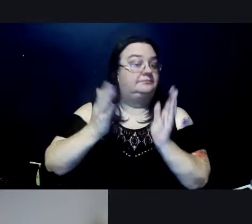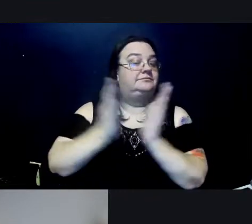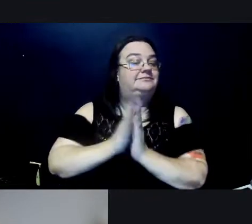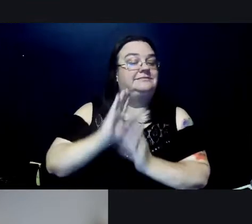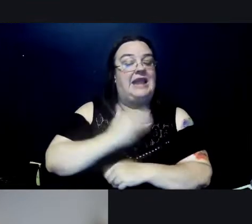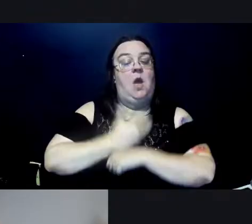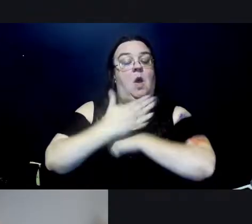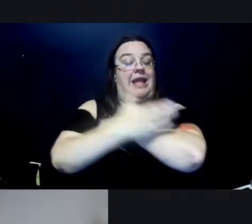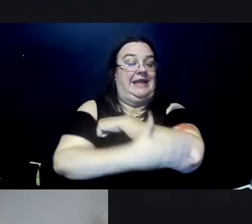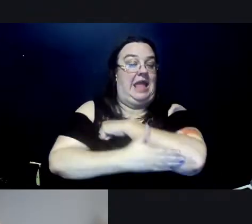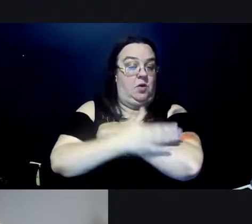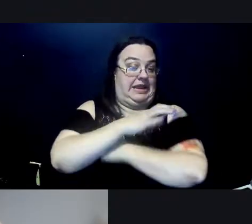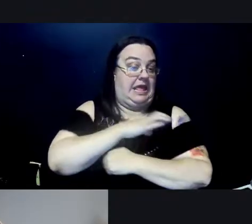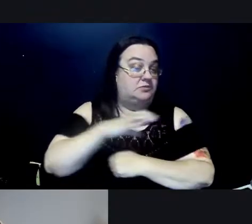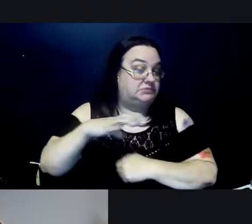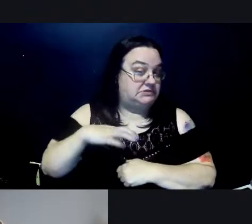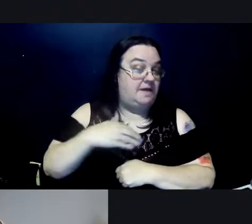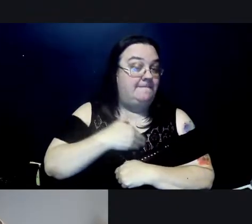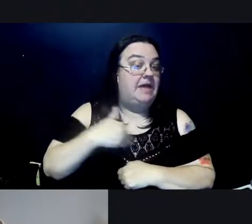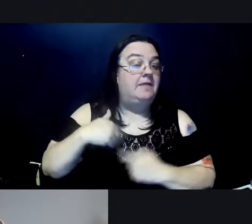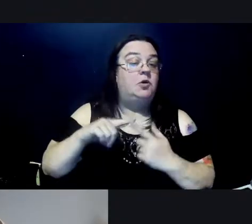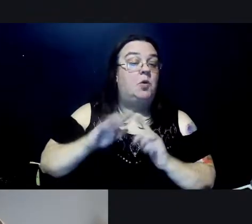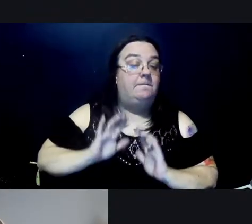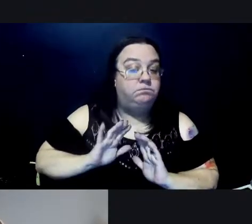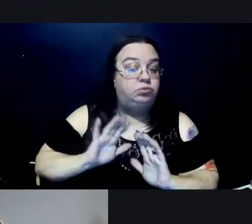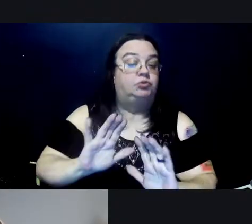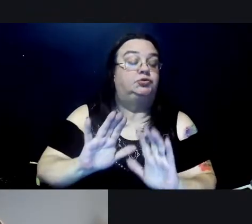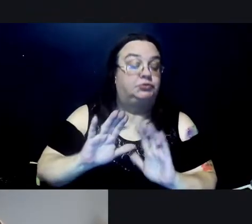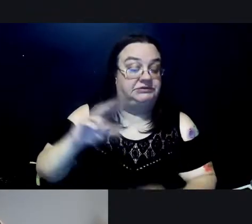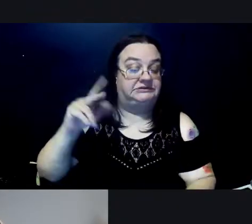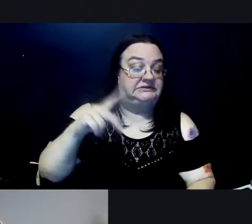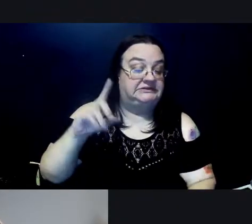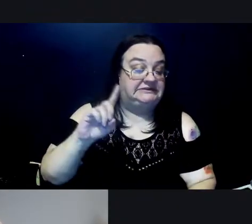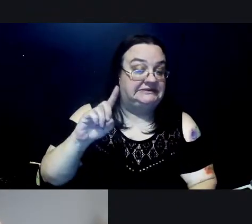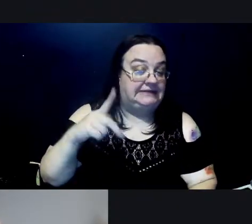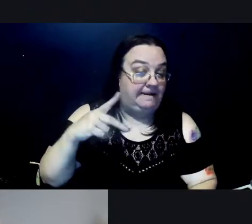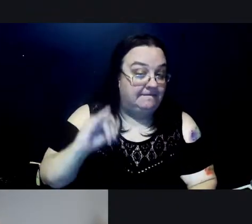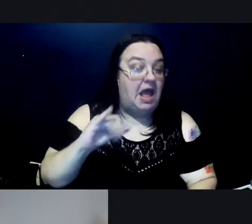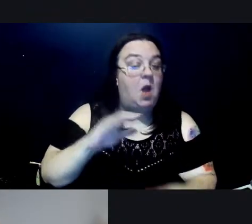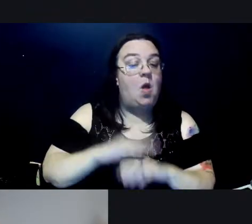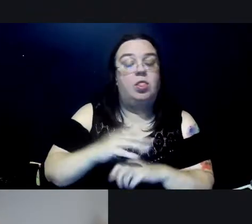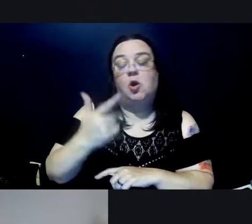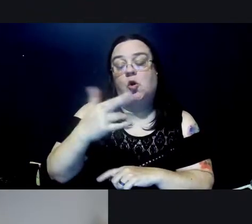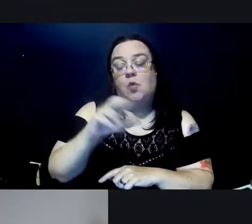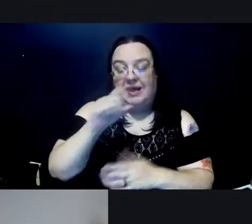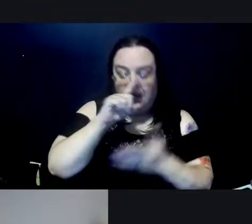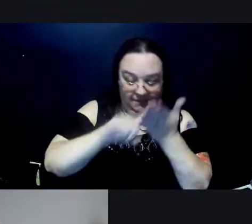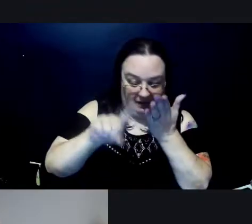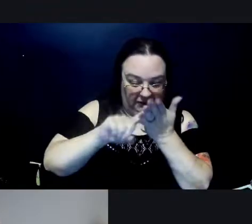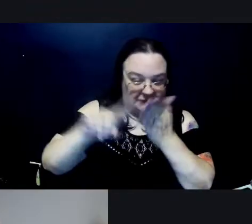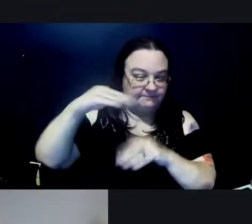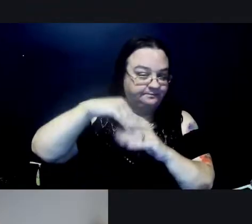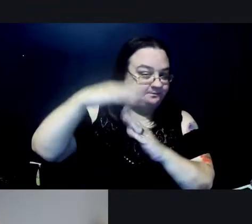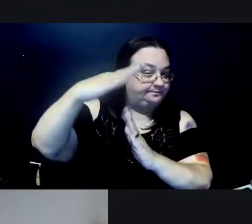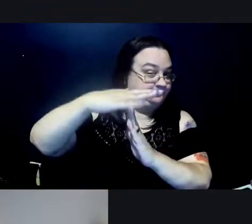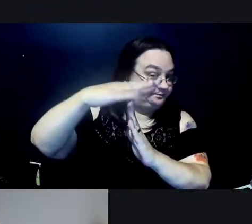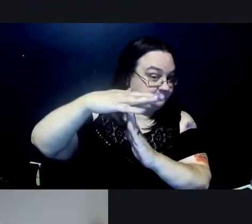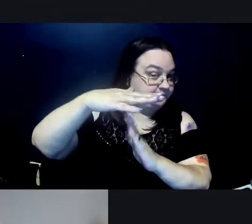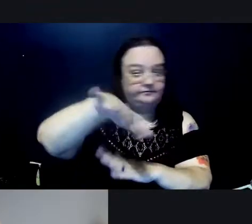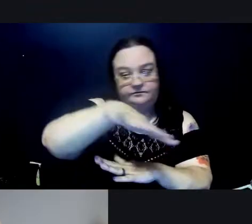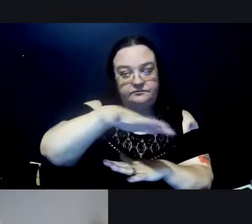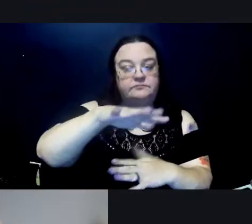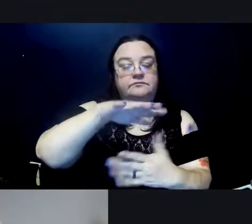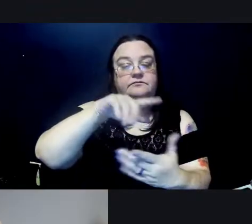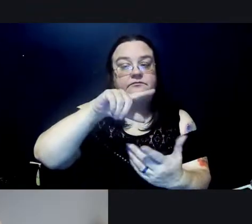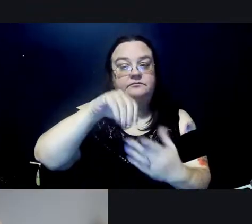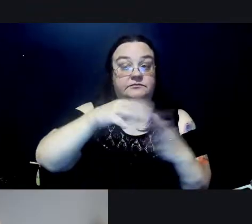member to push DPI on the grass inspection up at the top in order that we